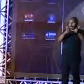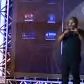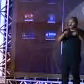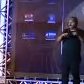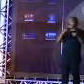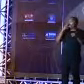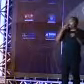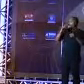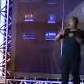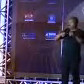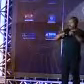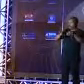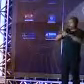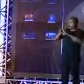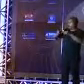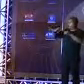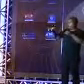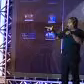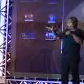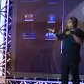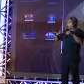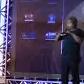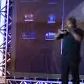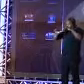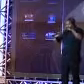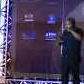it's not a power of democracy.